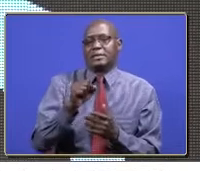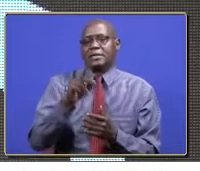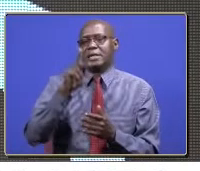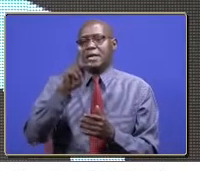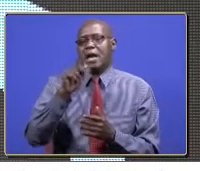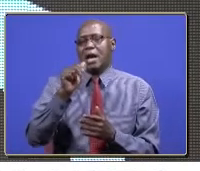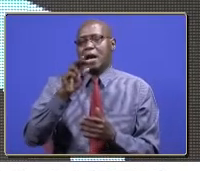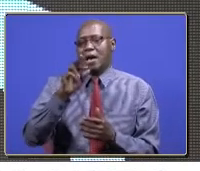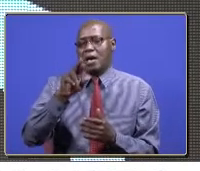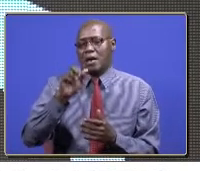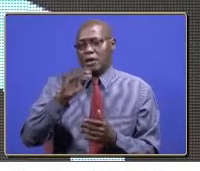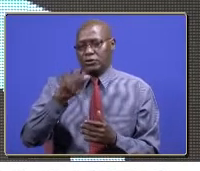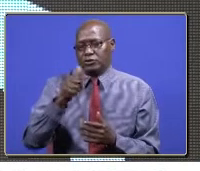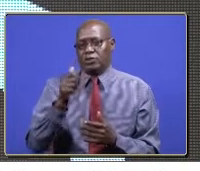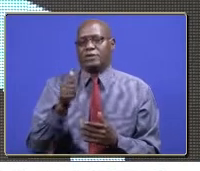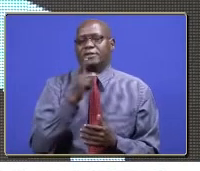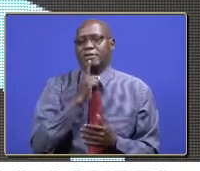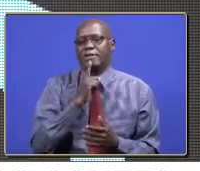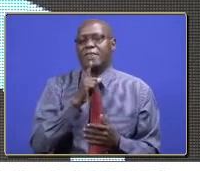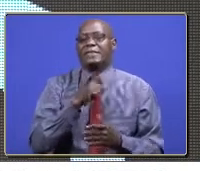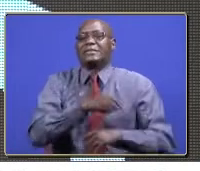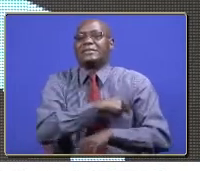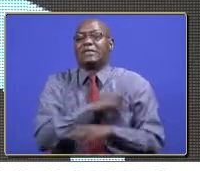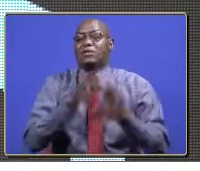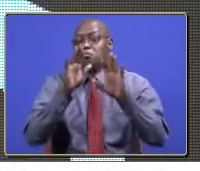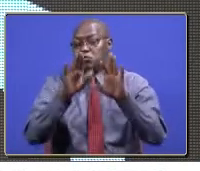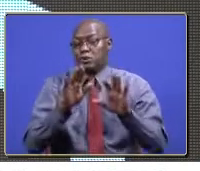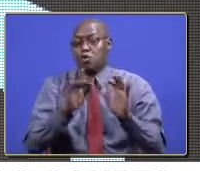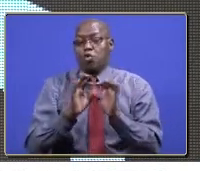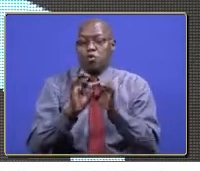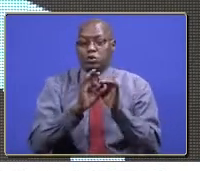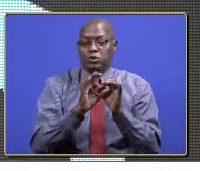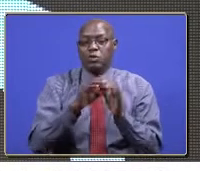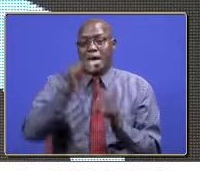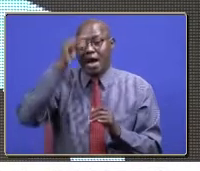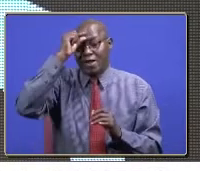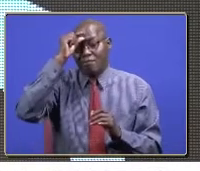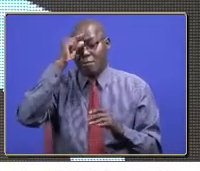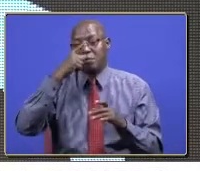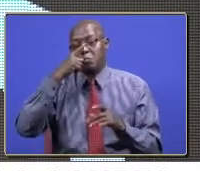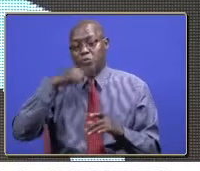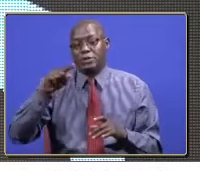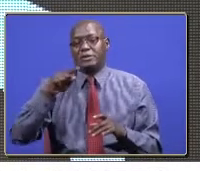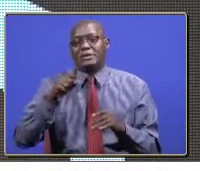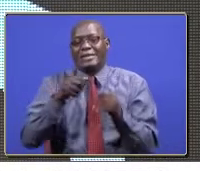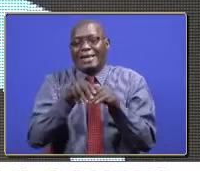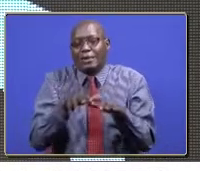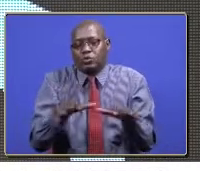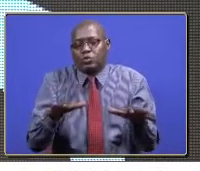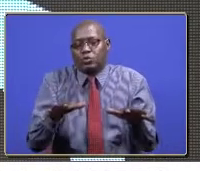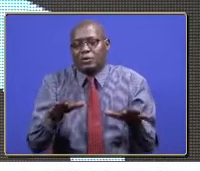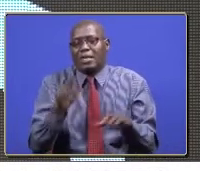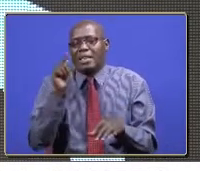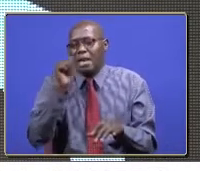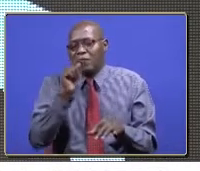said chiefs were a vital cog in coordination of government policies at the grassroots and therefore